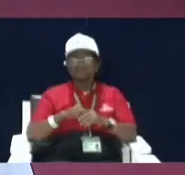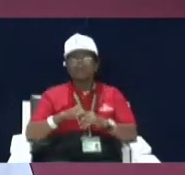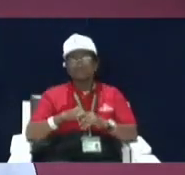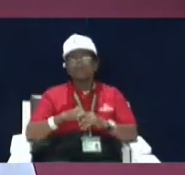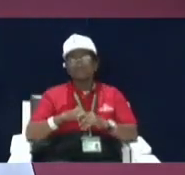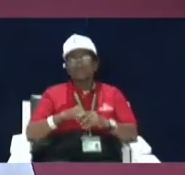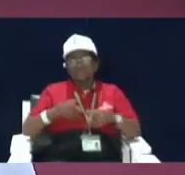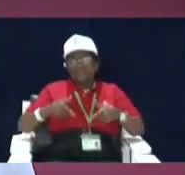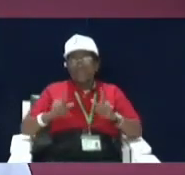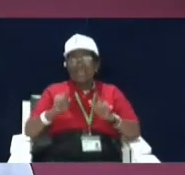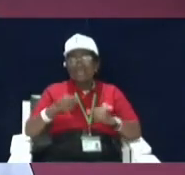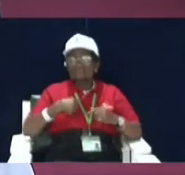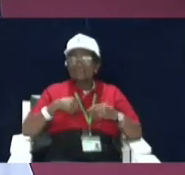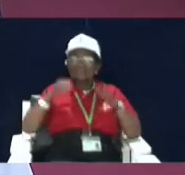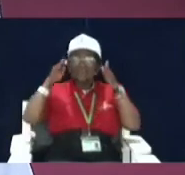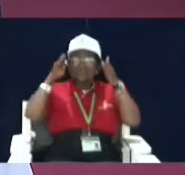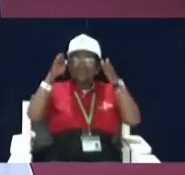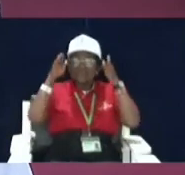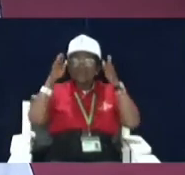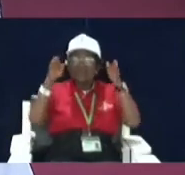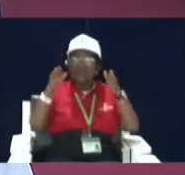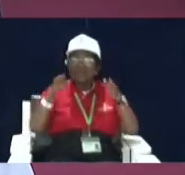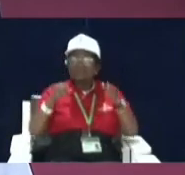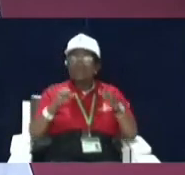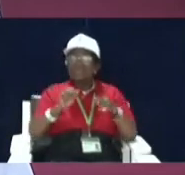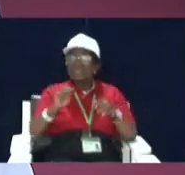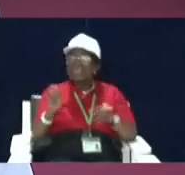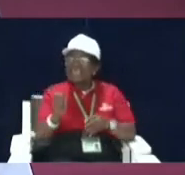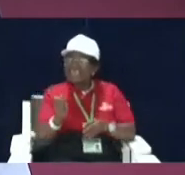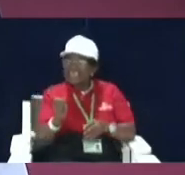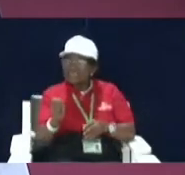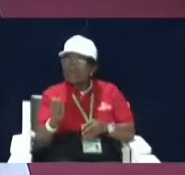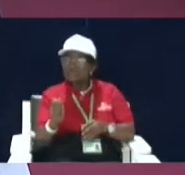Let me focus a little bit more. Now I'm concluding.